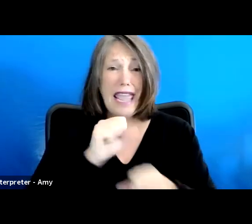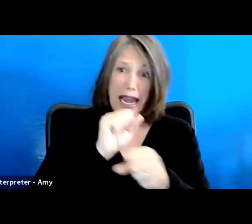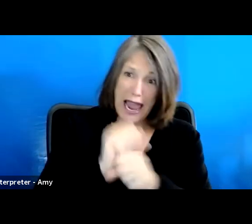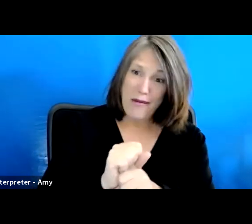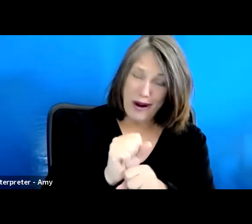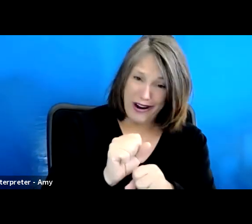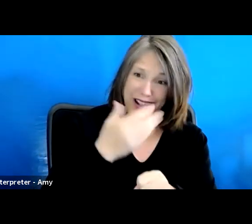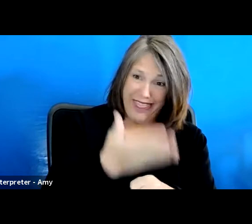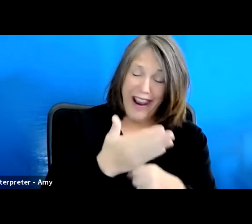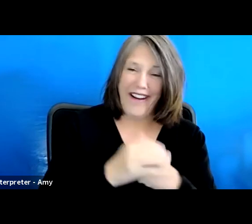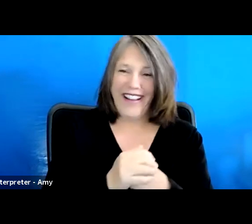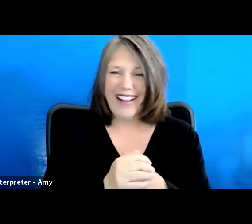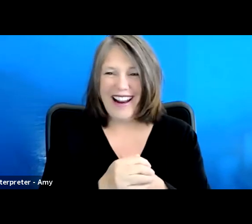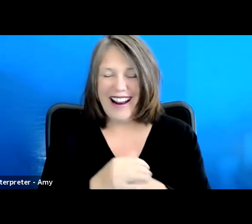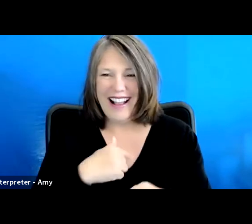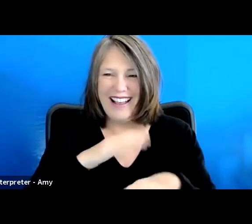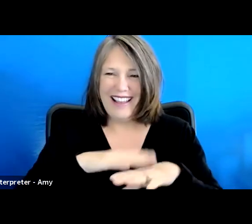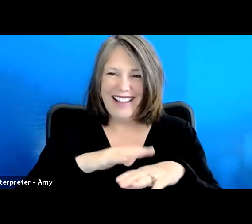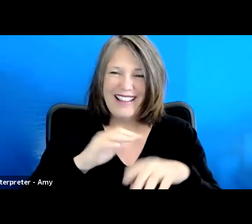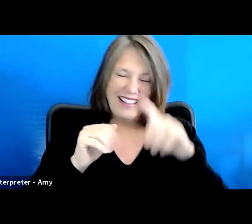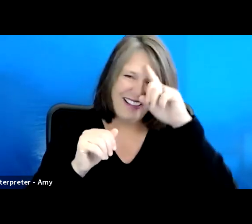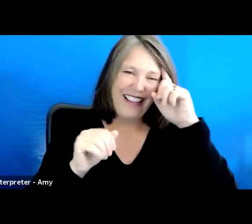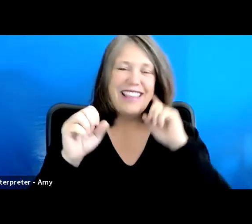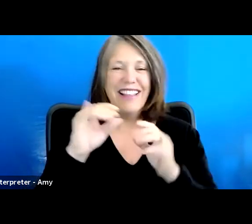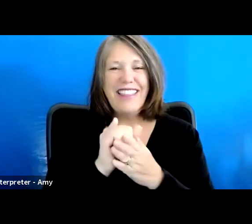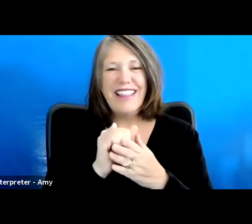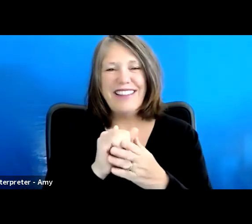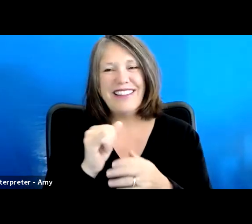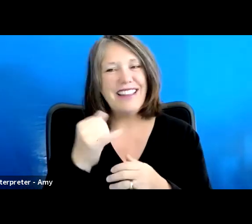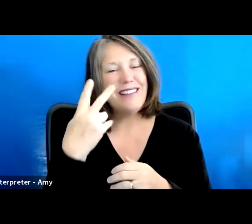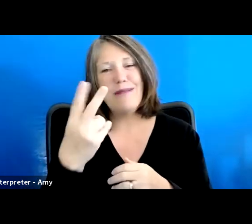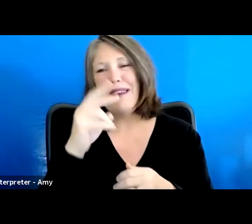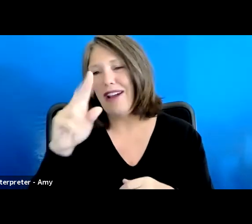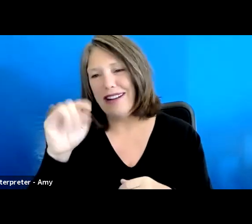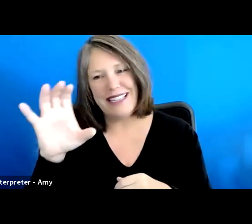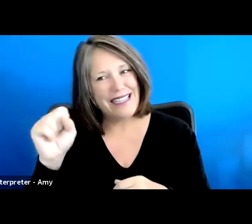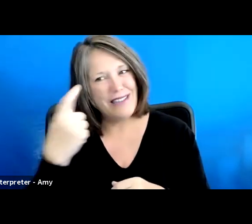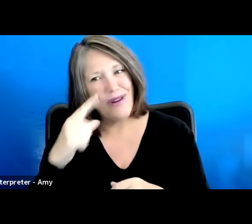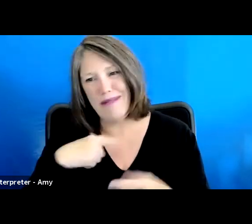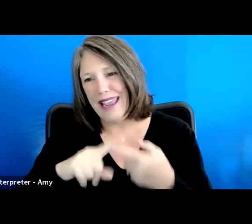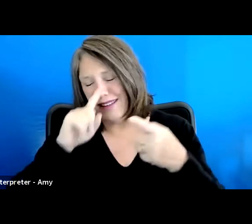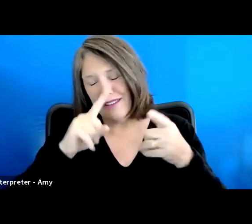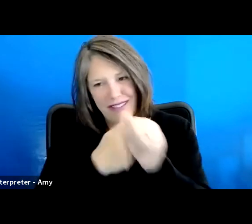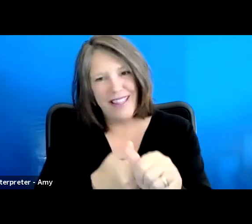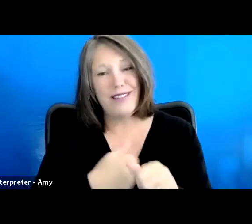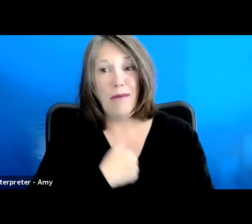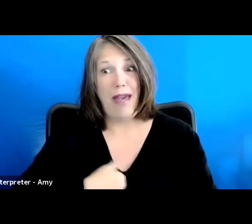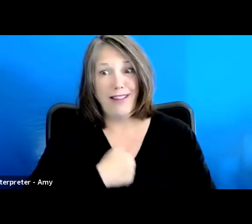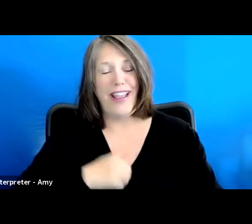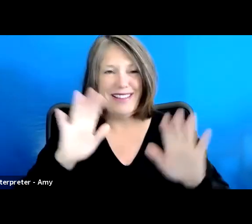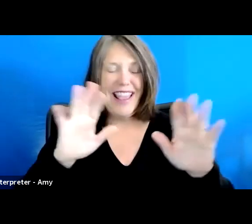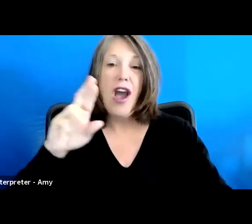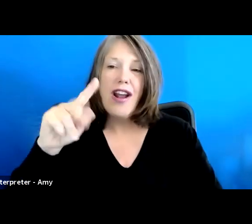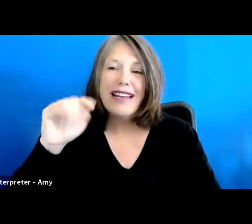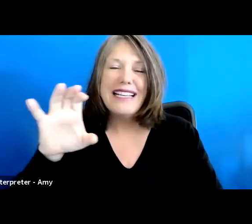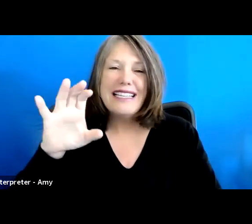Research and Training Center on Disability in Rural Communities. So that's too many RTCs for me to keep track of. So apologies there. The